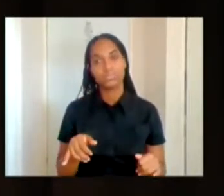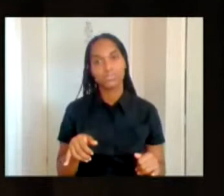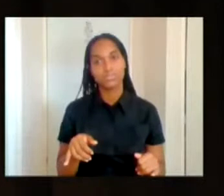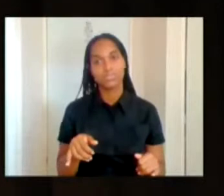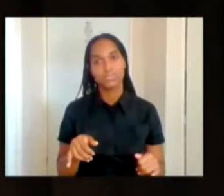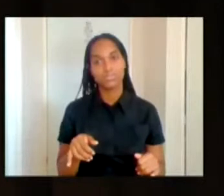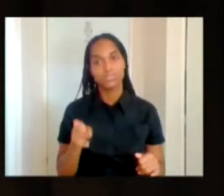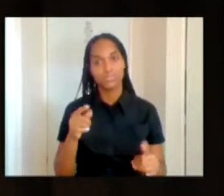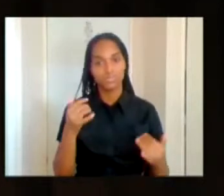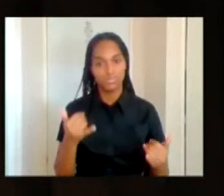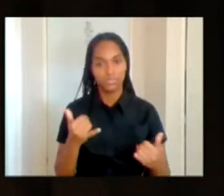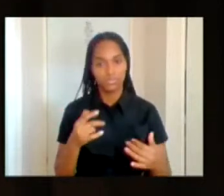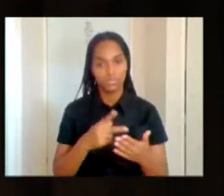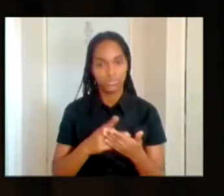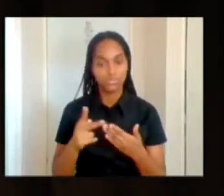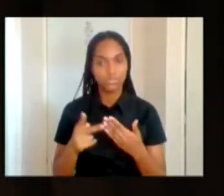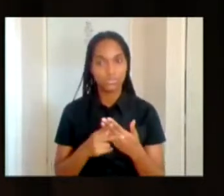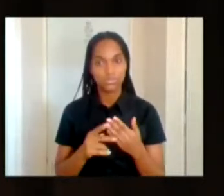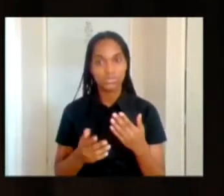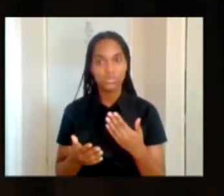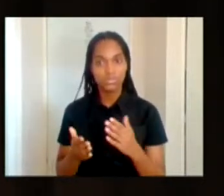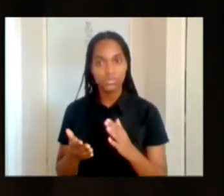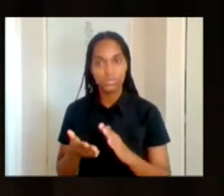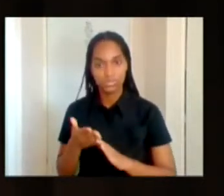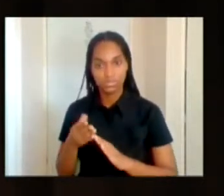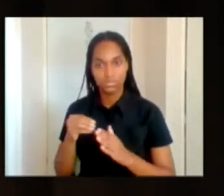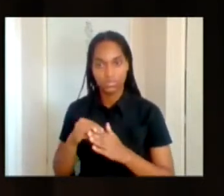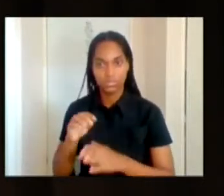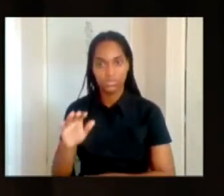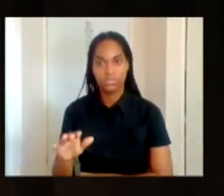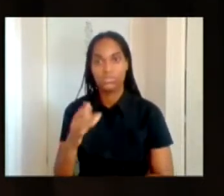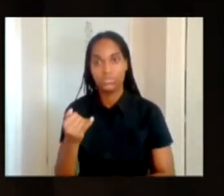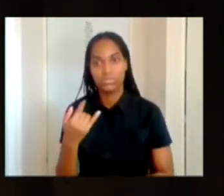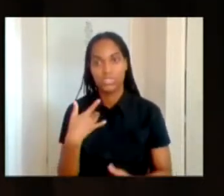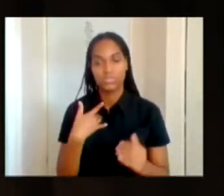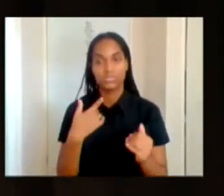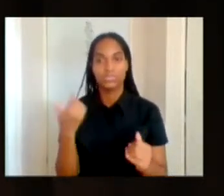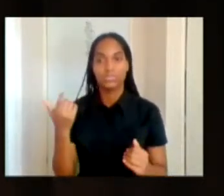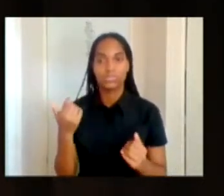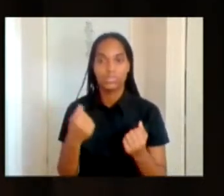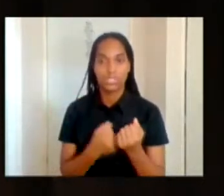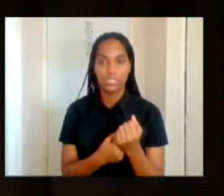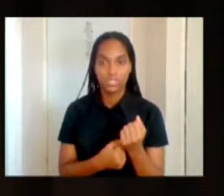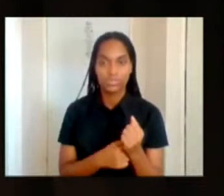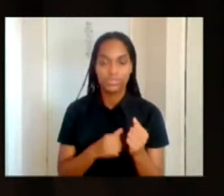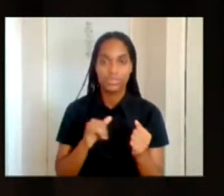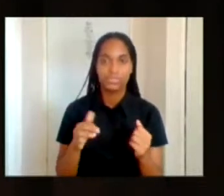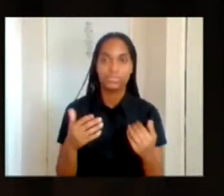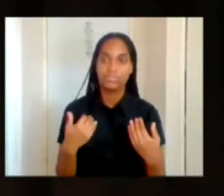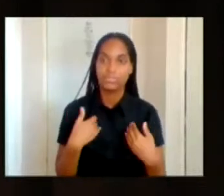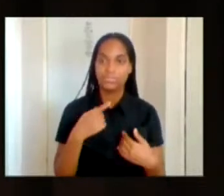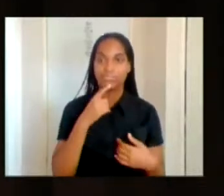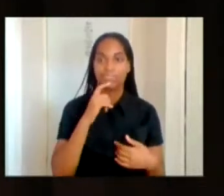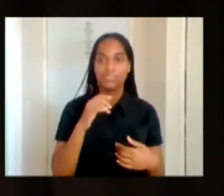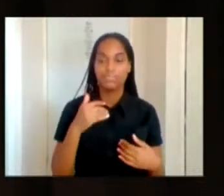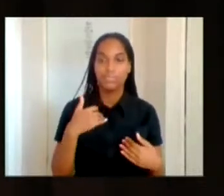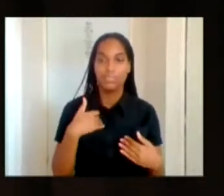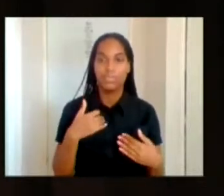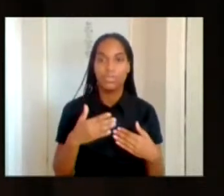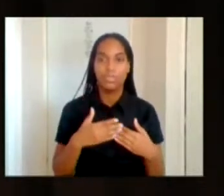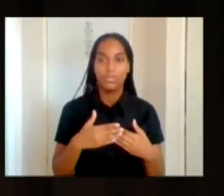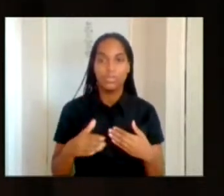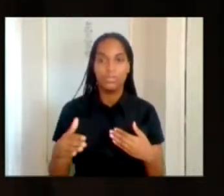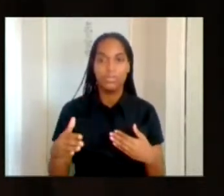current programming coming up later on in the evening. Maybe you have some sponsorships that you're coming through, or you have long form versions of a